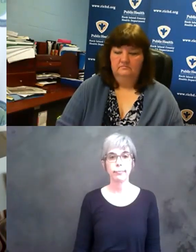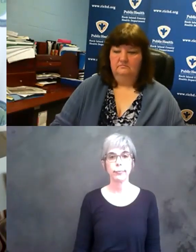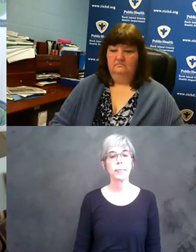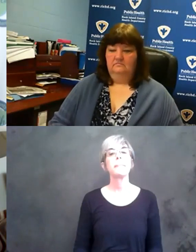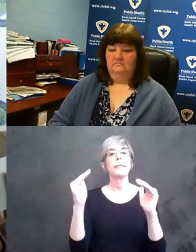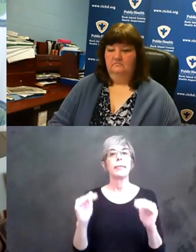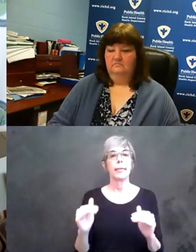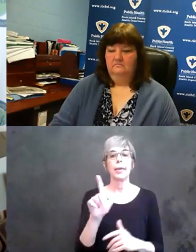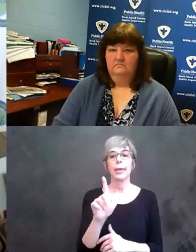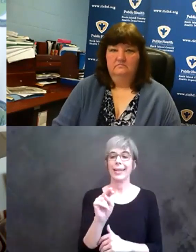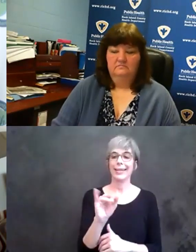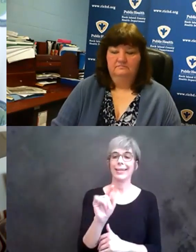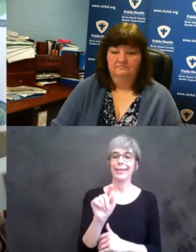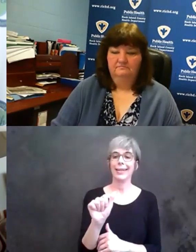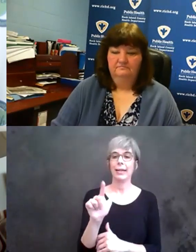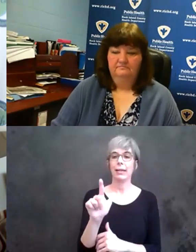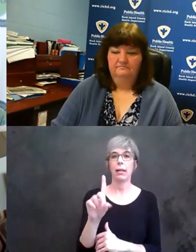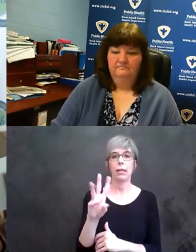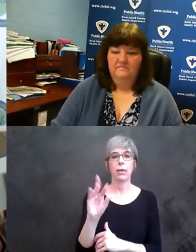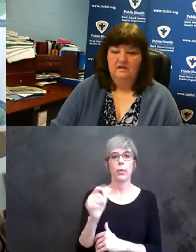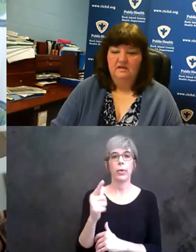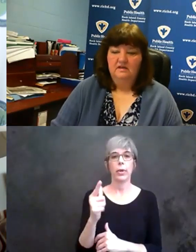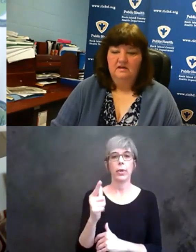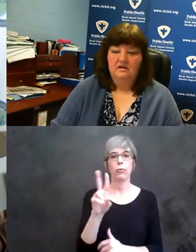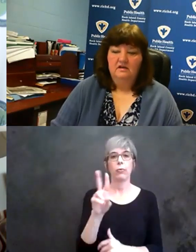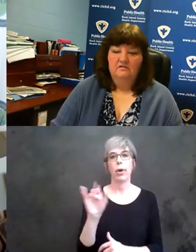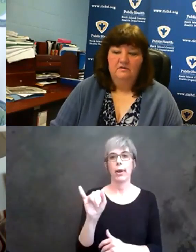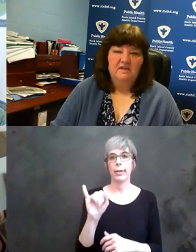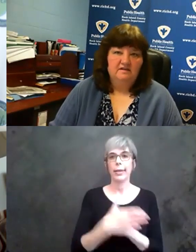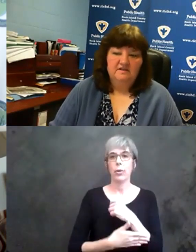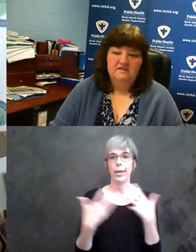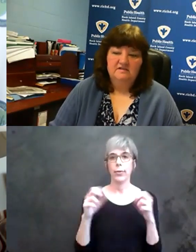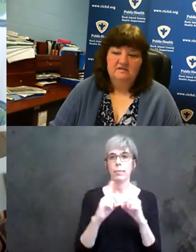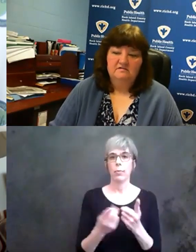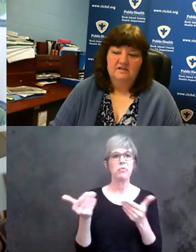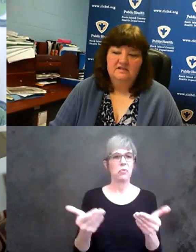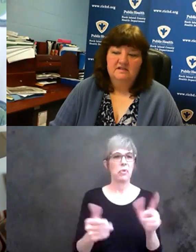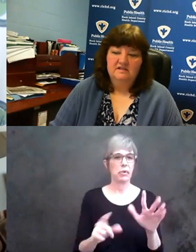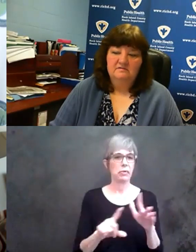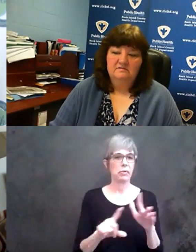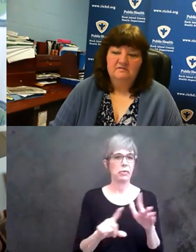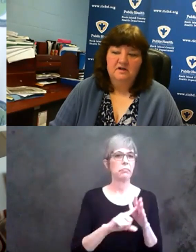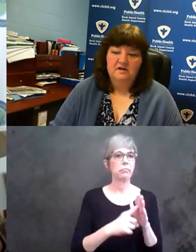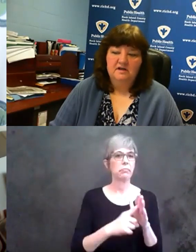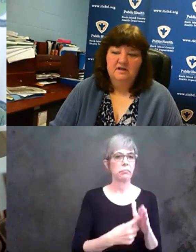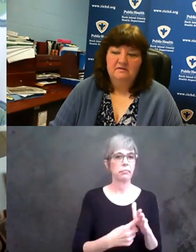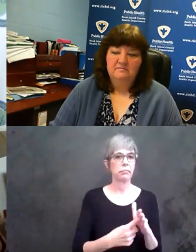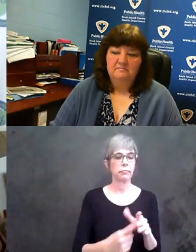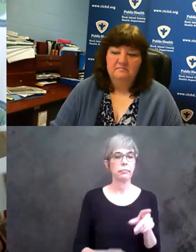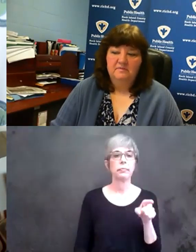Okay, next we'll hear from Nita Ludwig with the Rock Island County Health Department. Go ahead, Nita. From the beginning of this, the